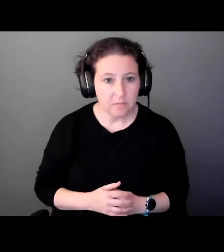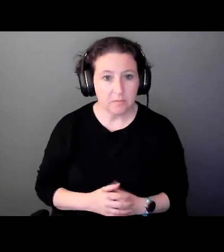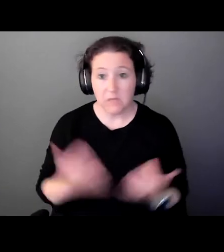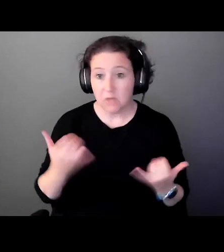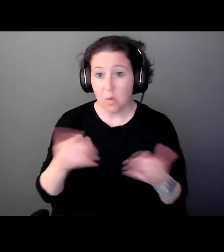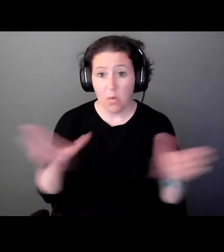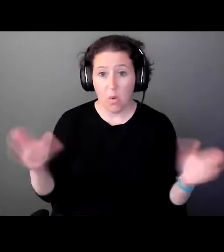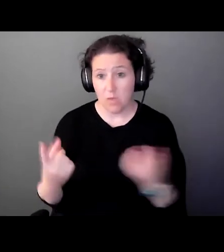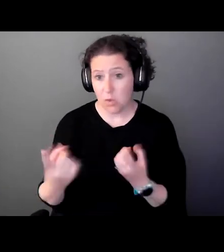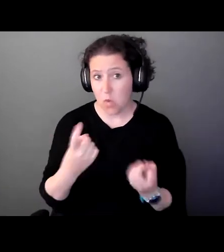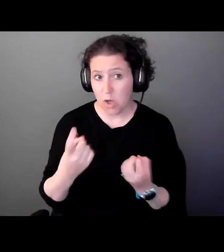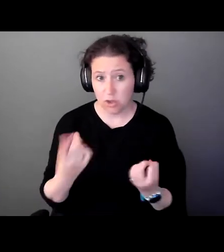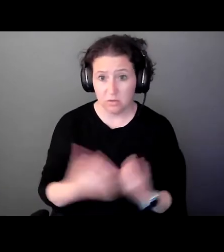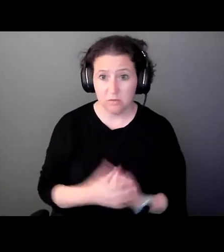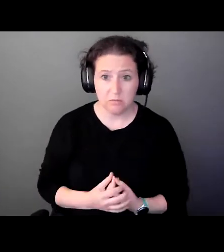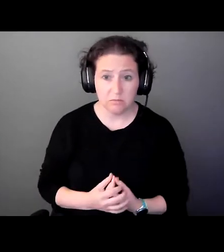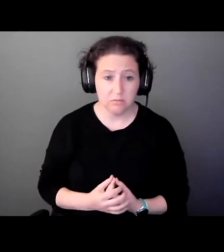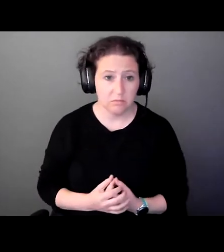I think.